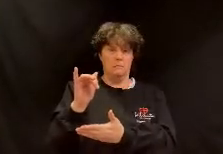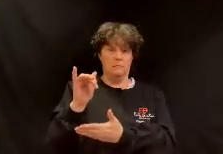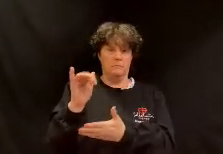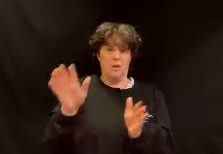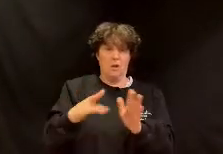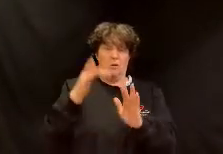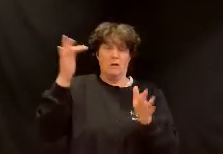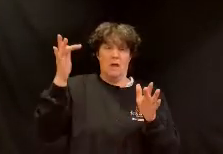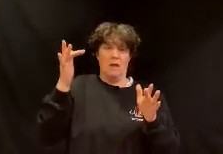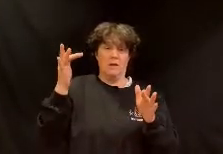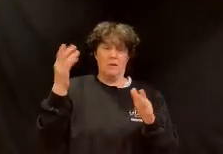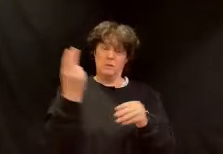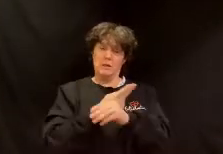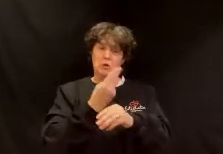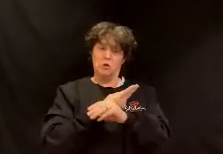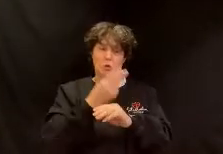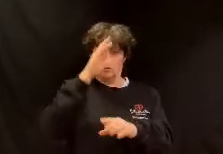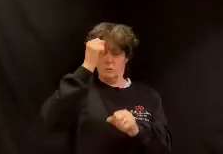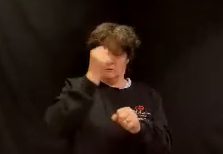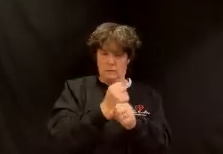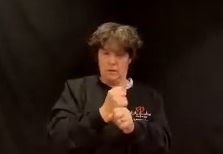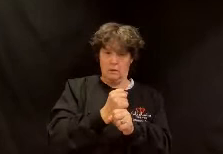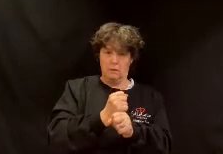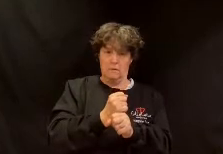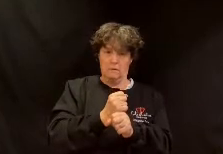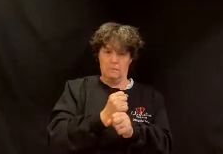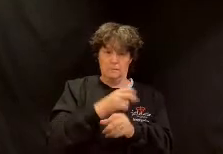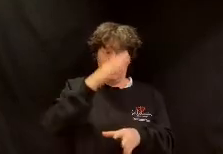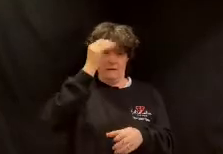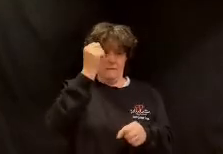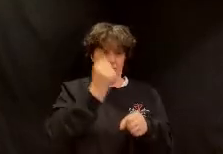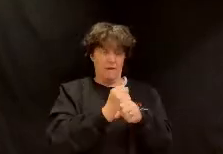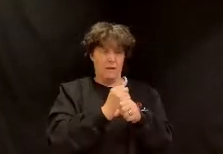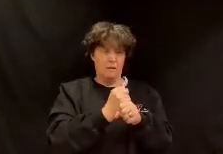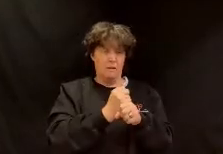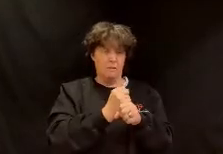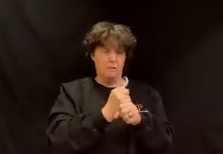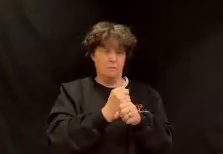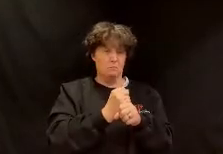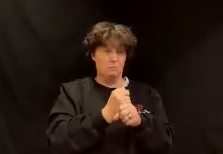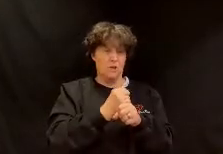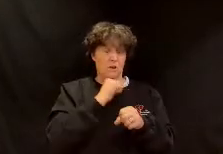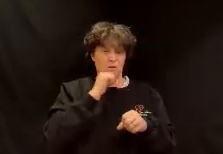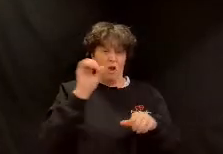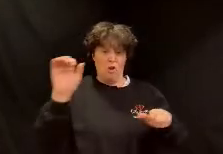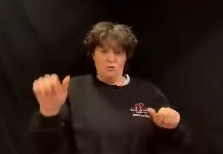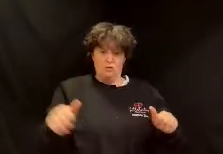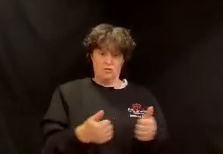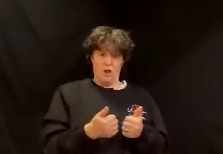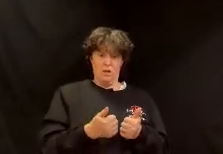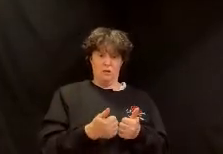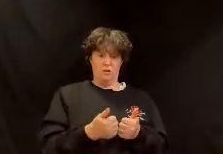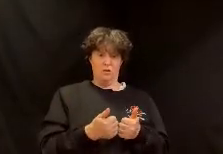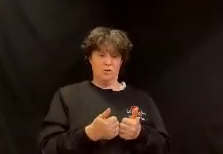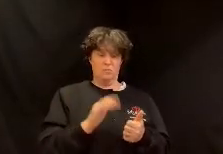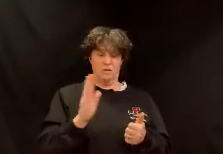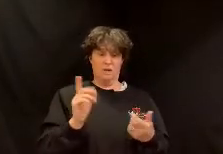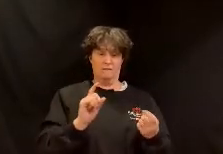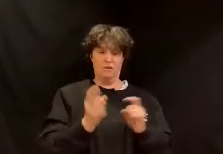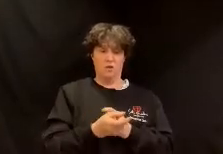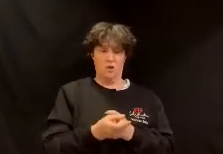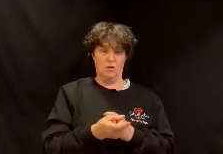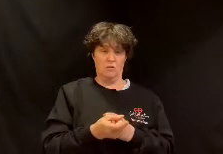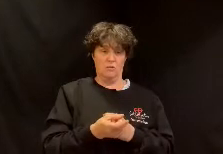He exercised his faith. Faith that is unchallenged remains unchanged. You're going to go through